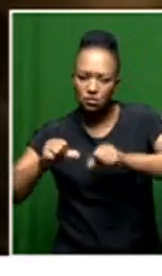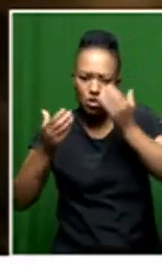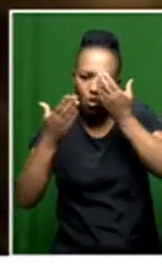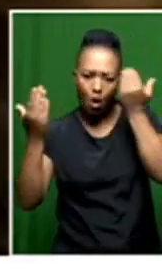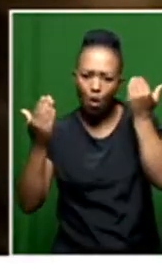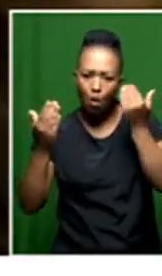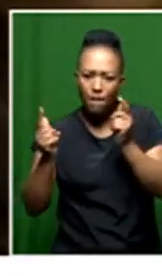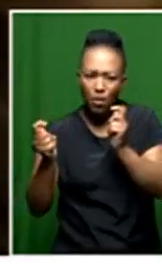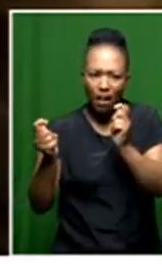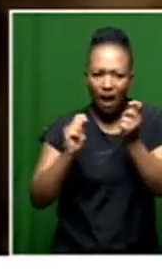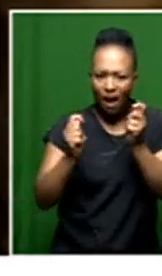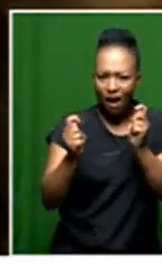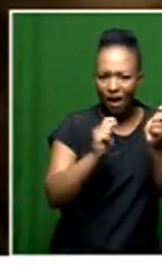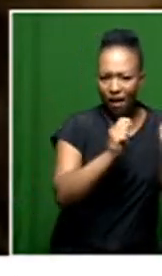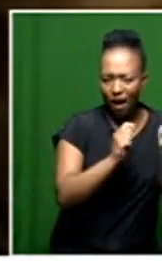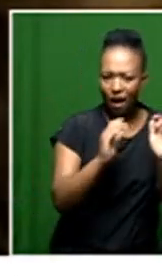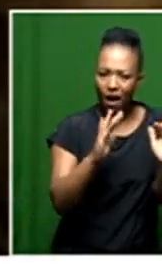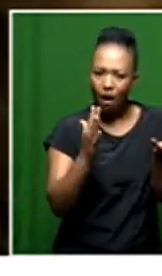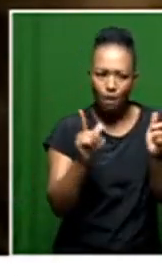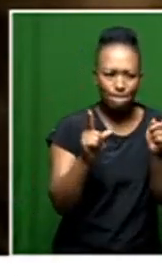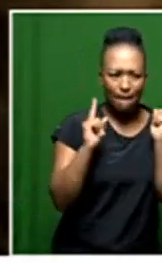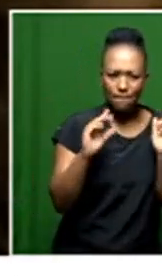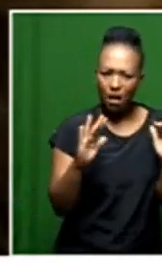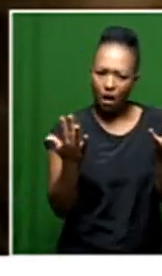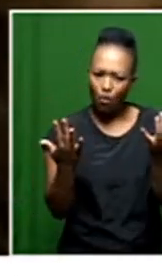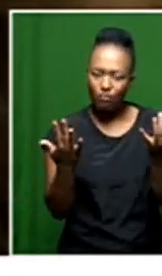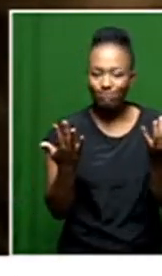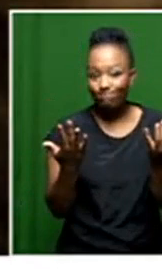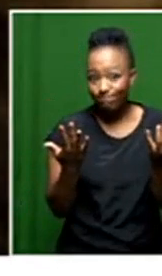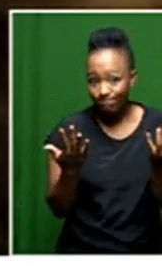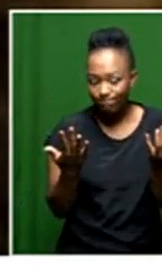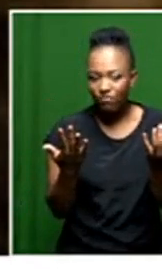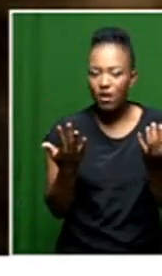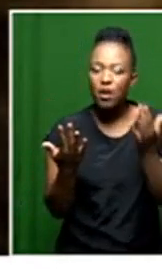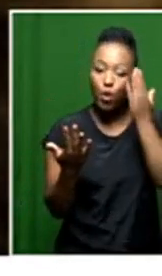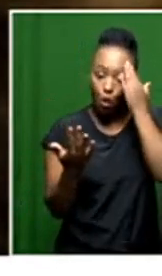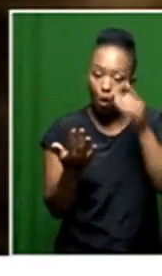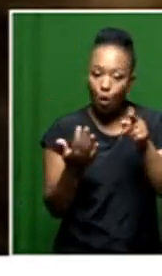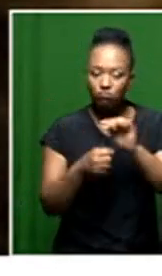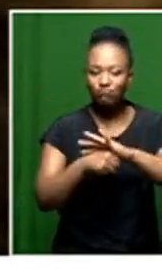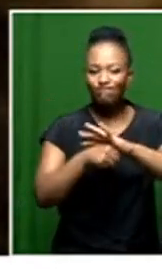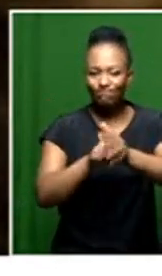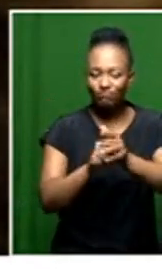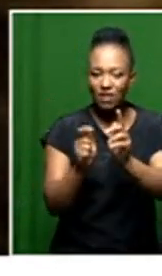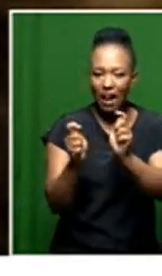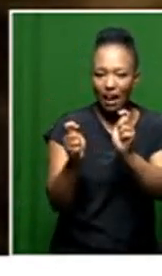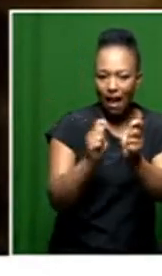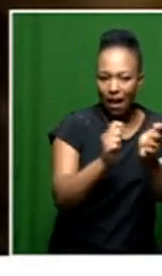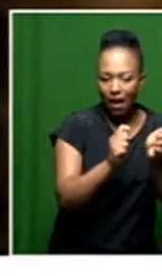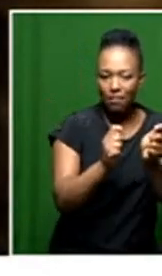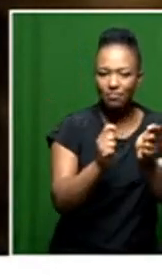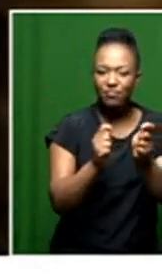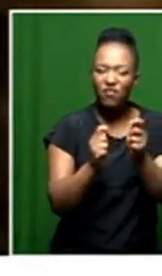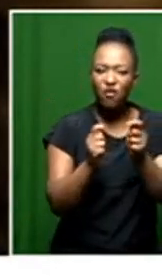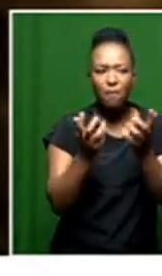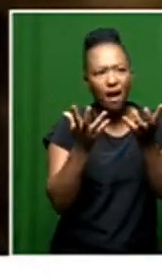its mutations. But what we are definitely knowing is that this virus mutates, which means it's an airborne disease. It moves